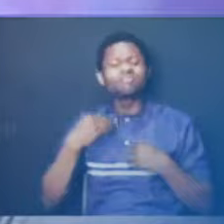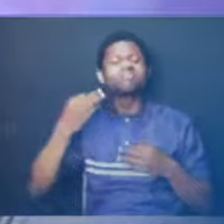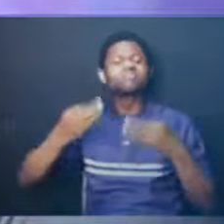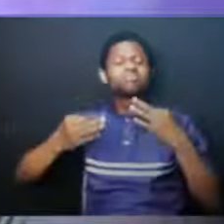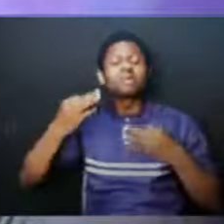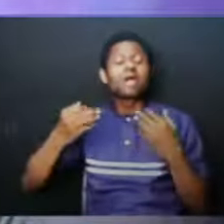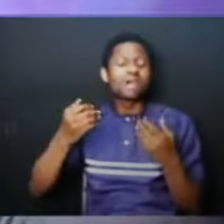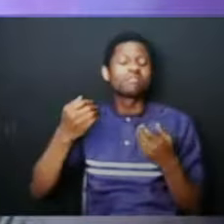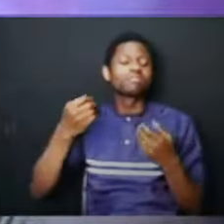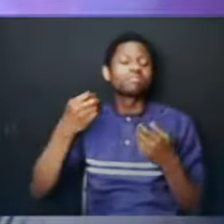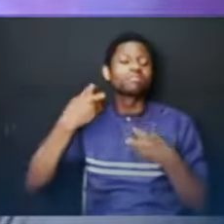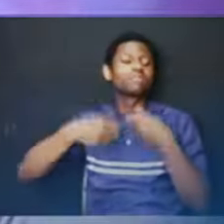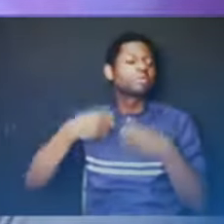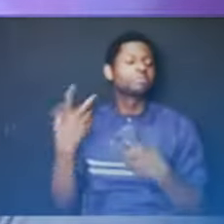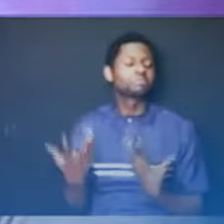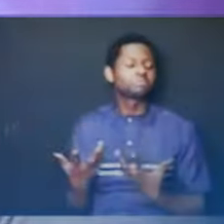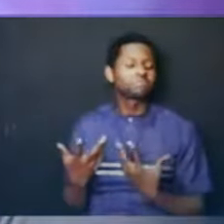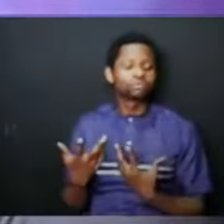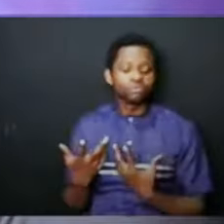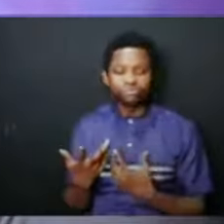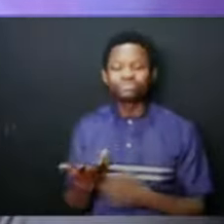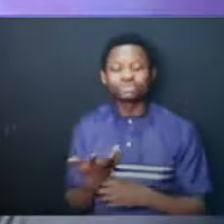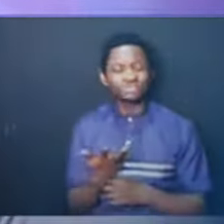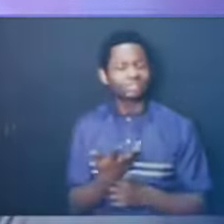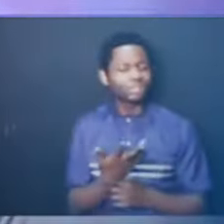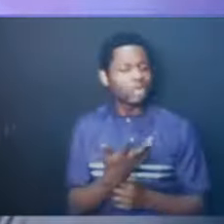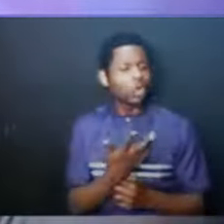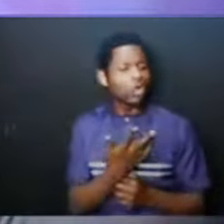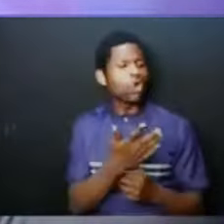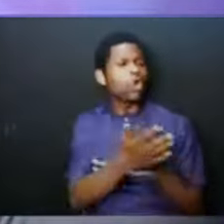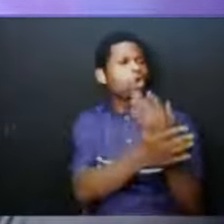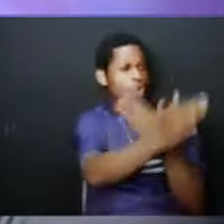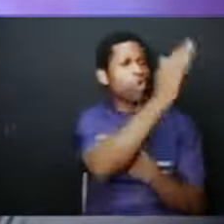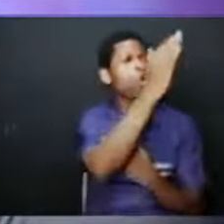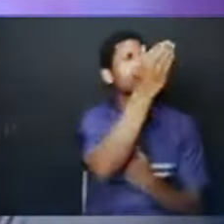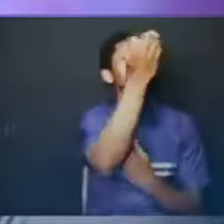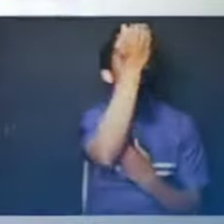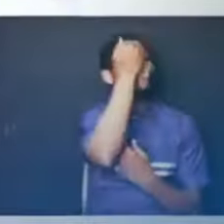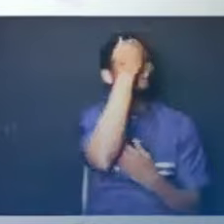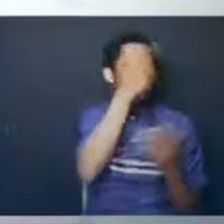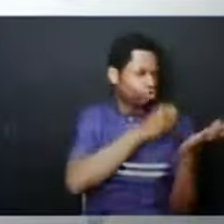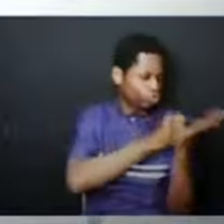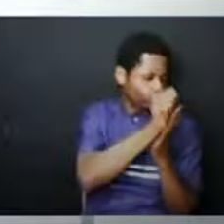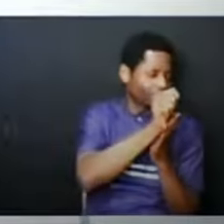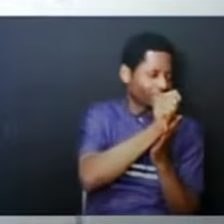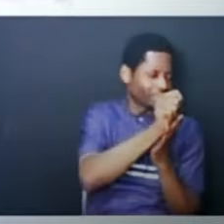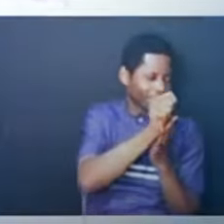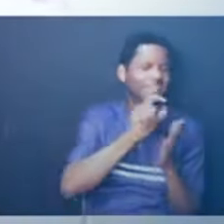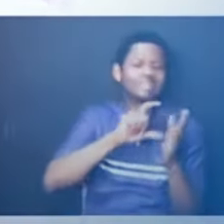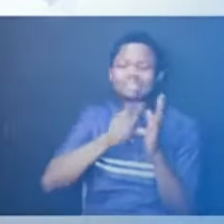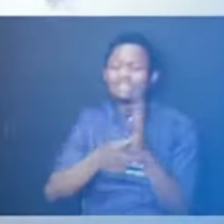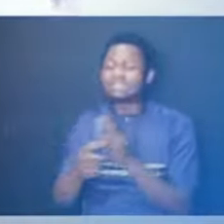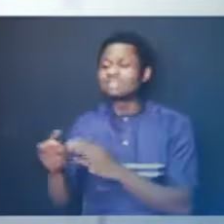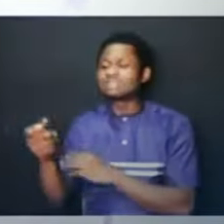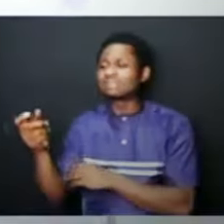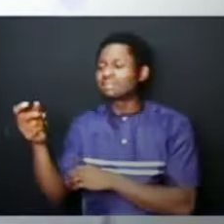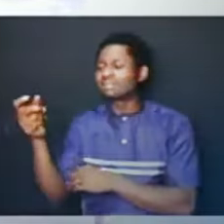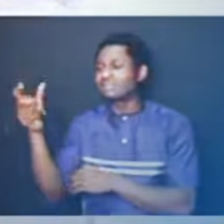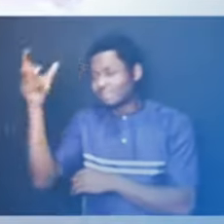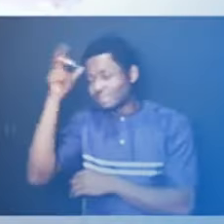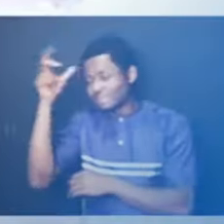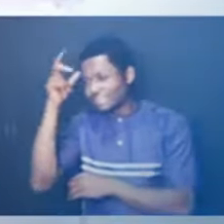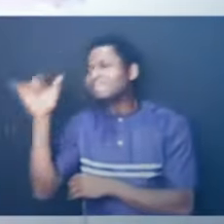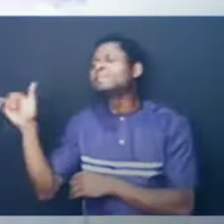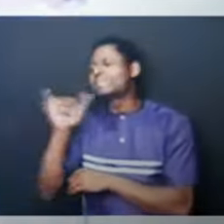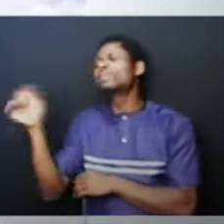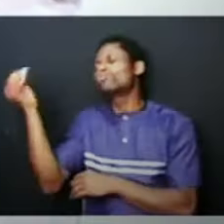who is aware of the truth. Oh. Satan too is aware of the truth. That's the problem with judgment. Somewhere what Tim won't want to say,